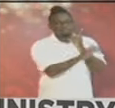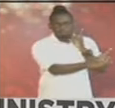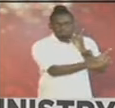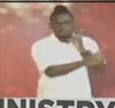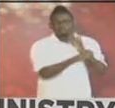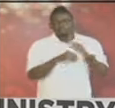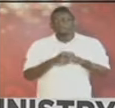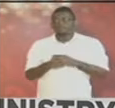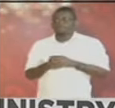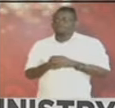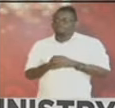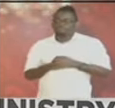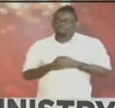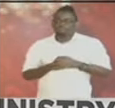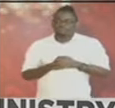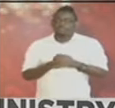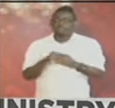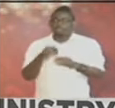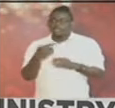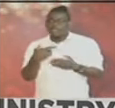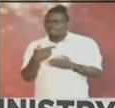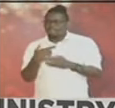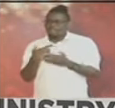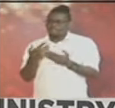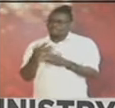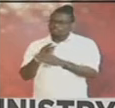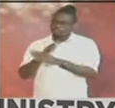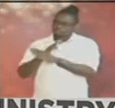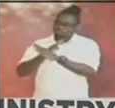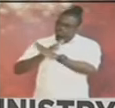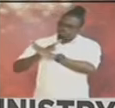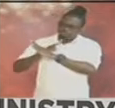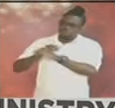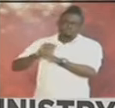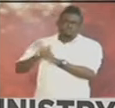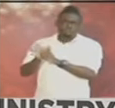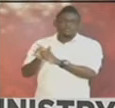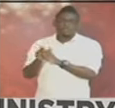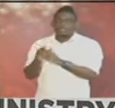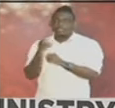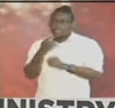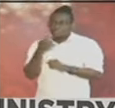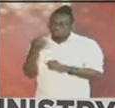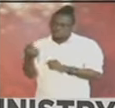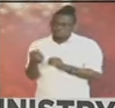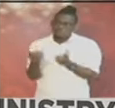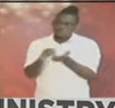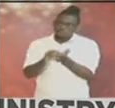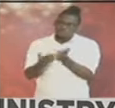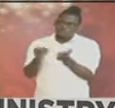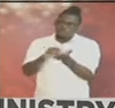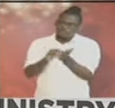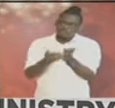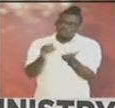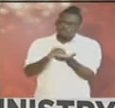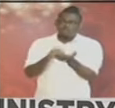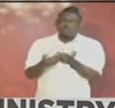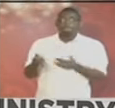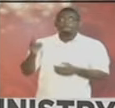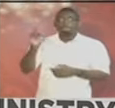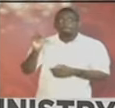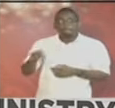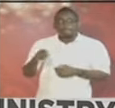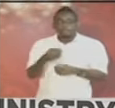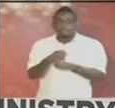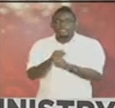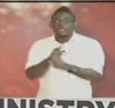the spread of COVID-19. And this cannot be overstated. We have to ensure that our noses and mouths